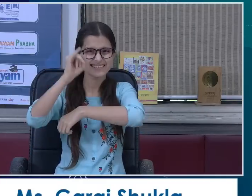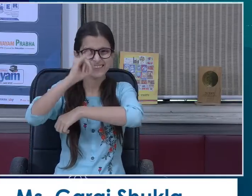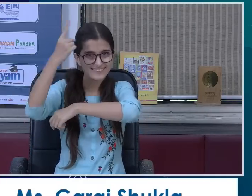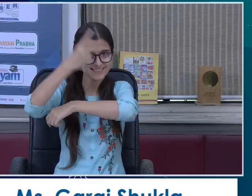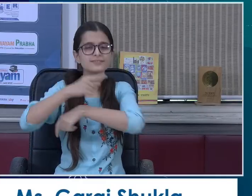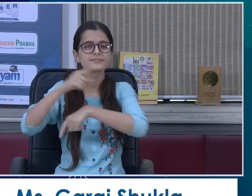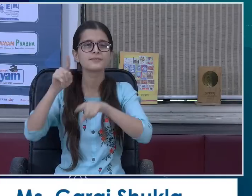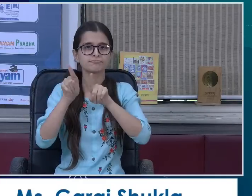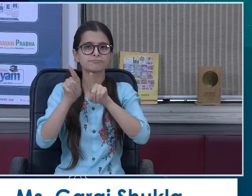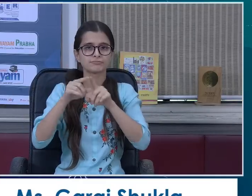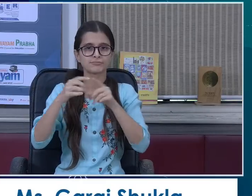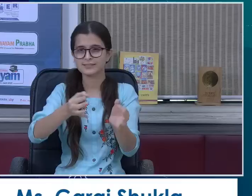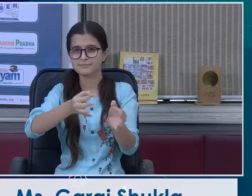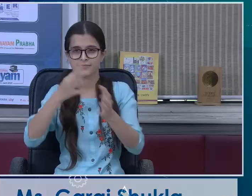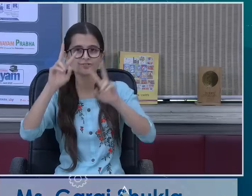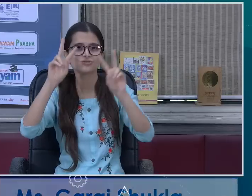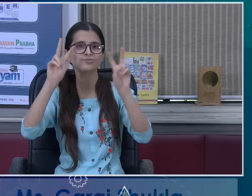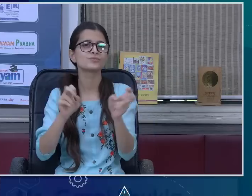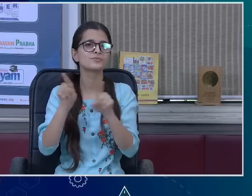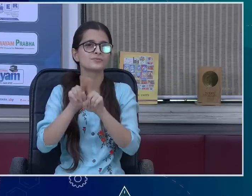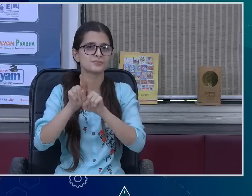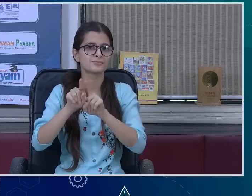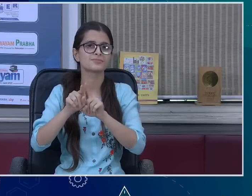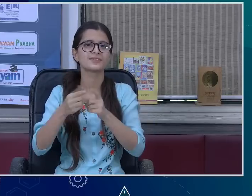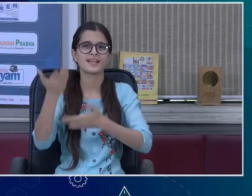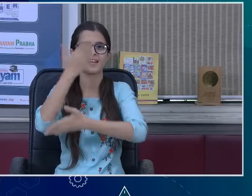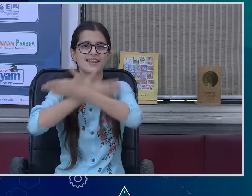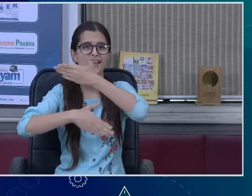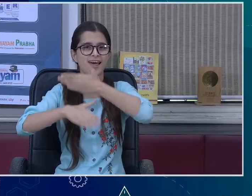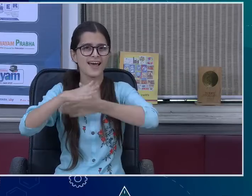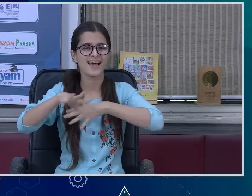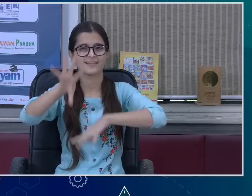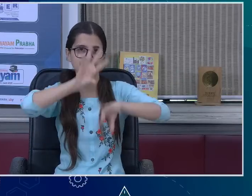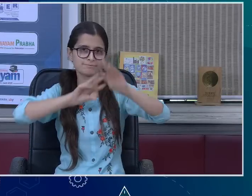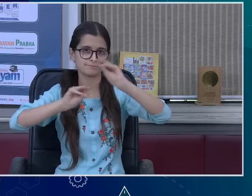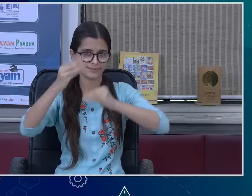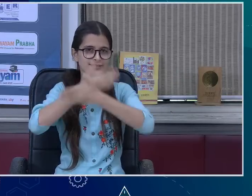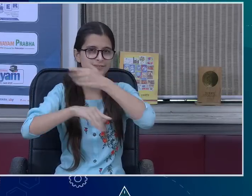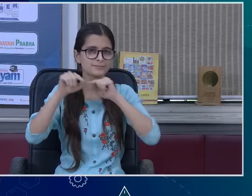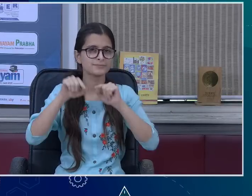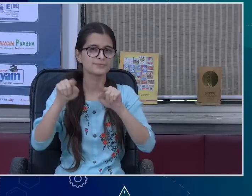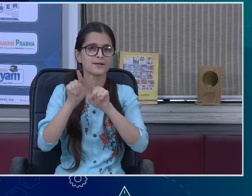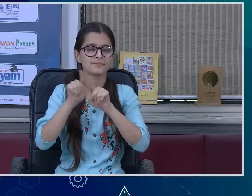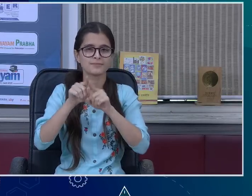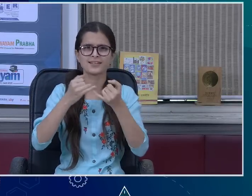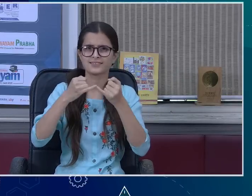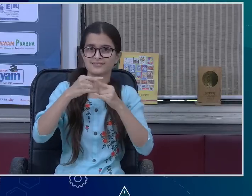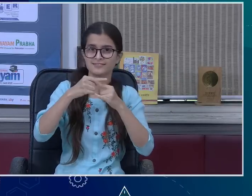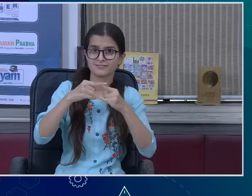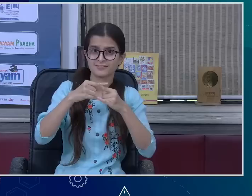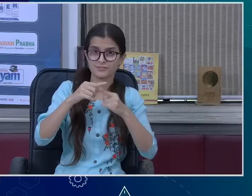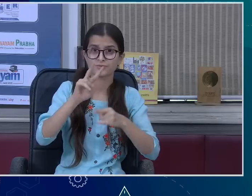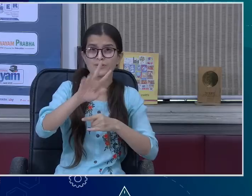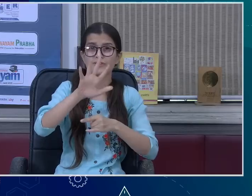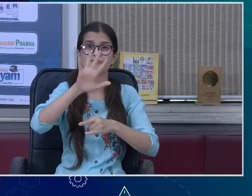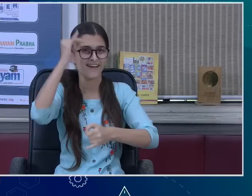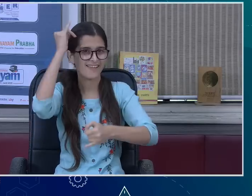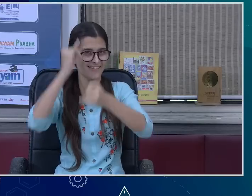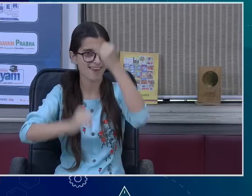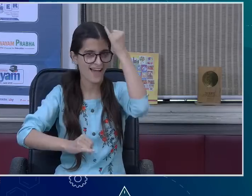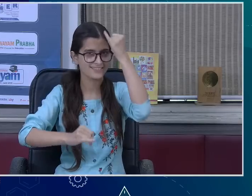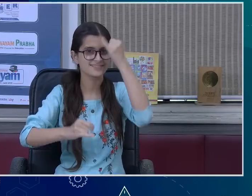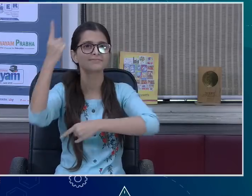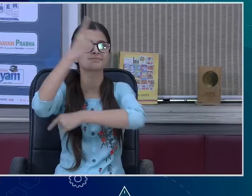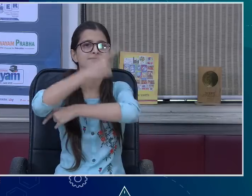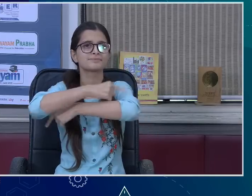specific learning disabilities. And today is the second day of this online training, and Saturday, that means 25th of June will be the